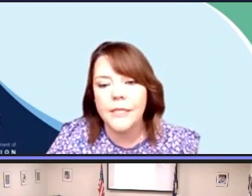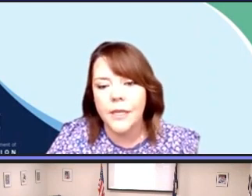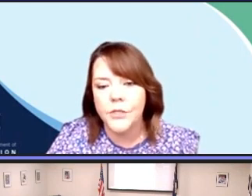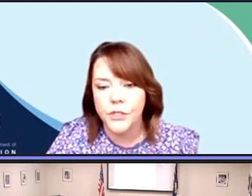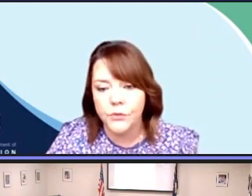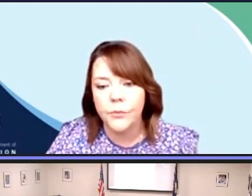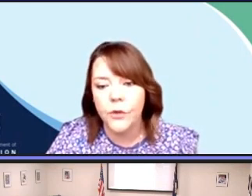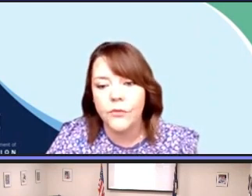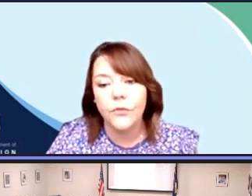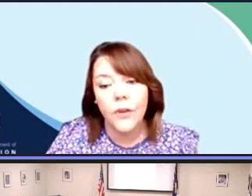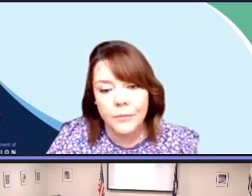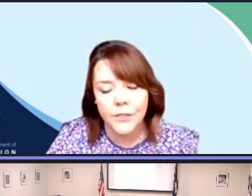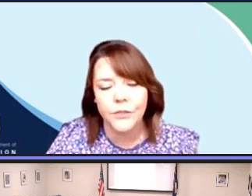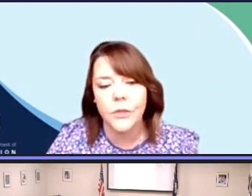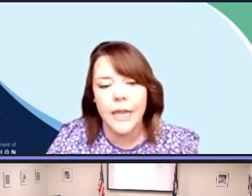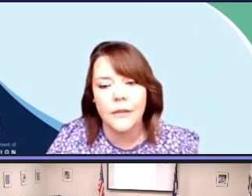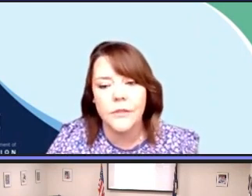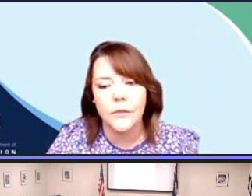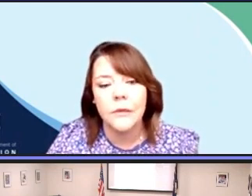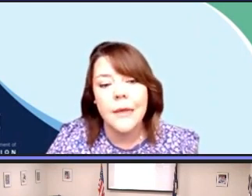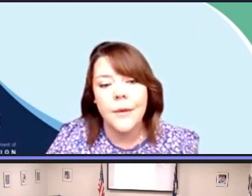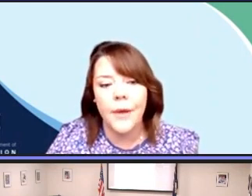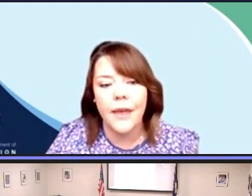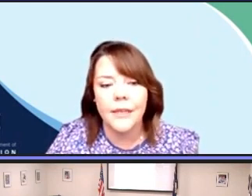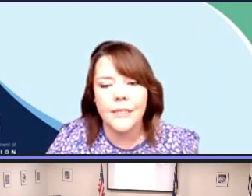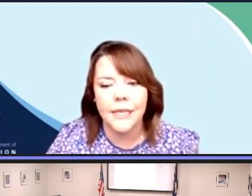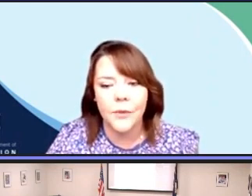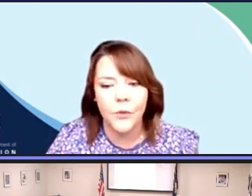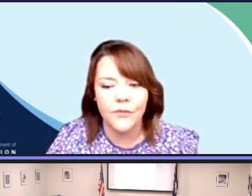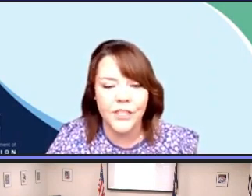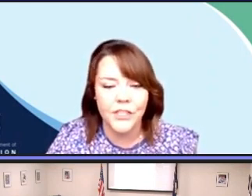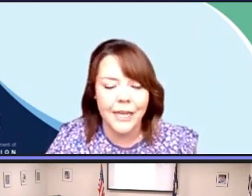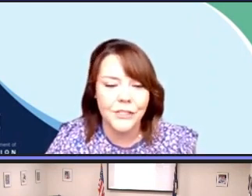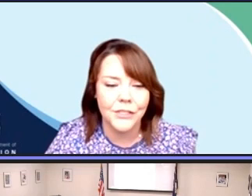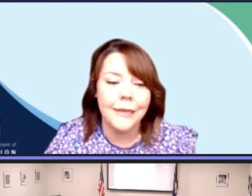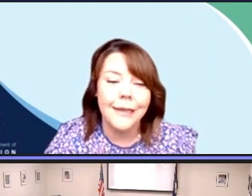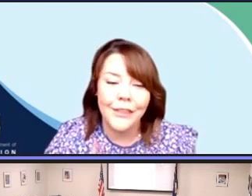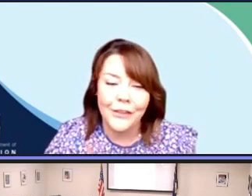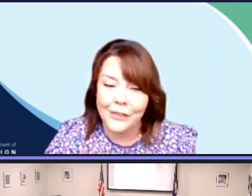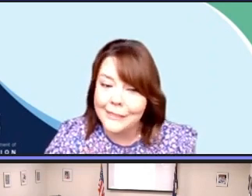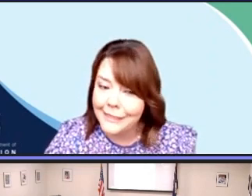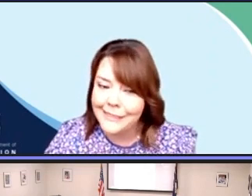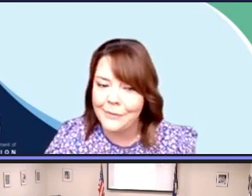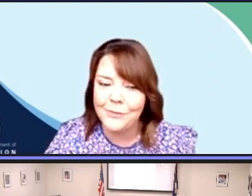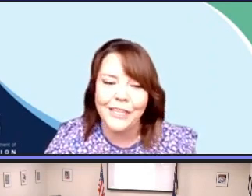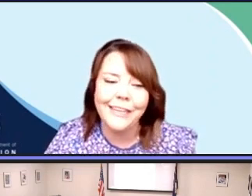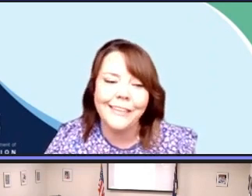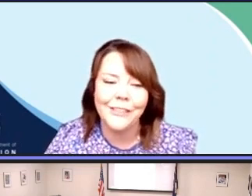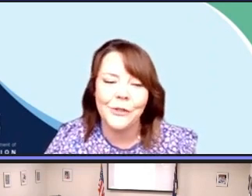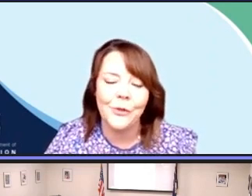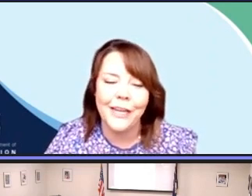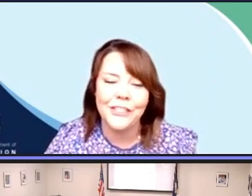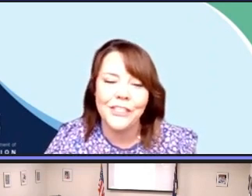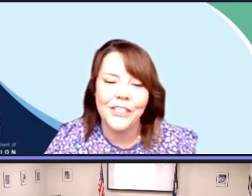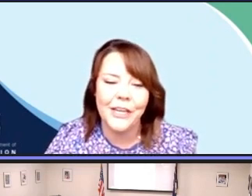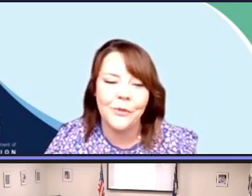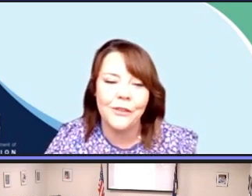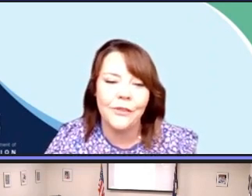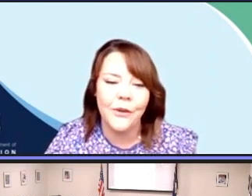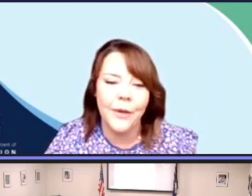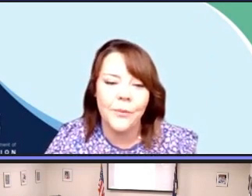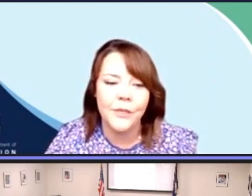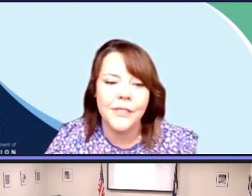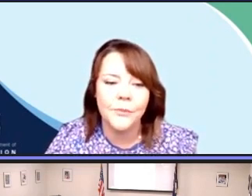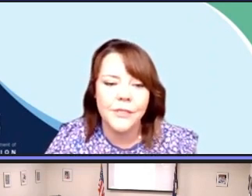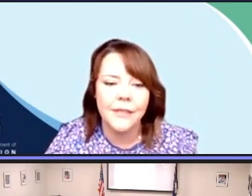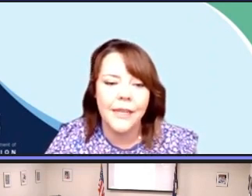she may be subject to removal from the school council by the Kentucky Board of Education. There is an exception to what I just shared with